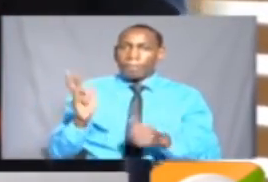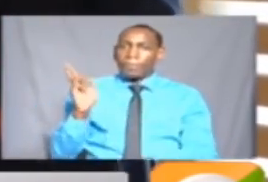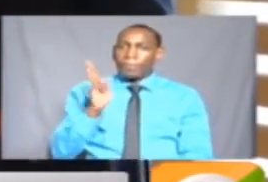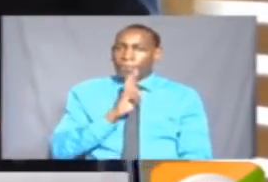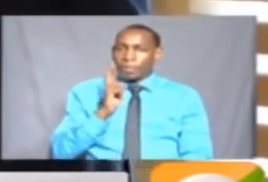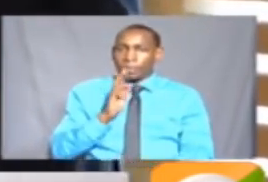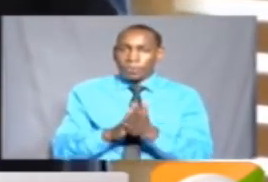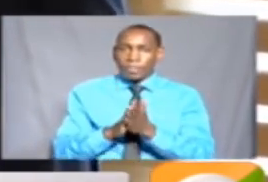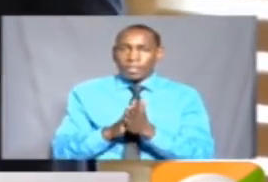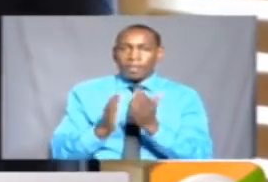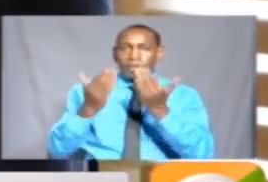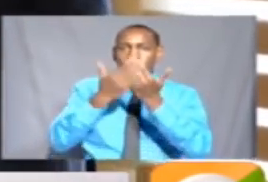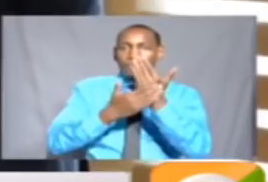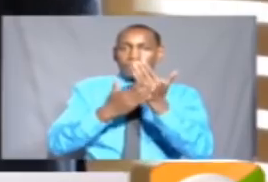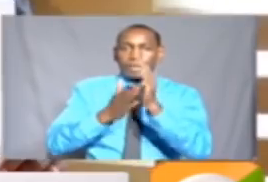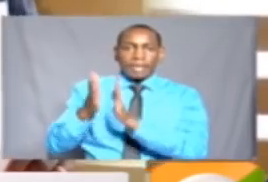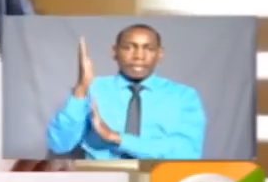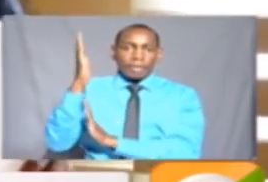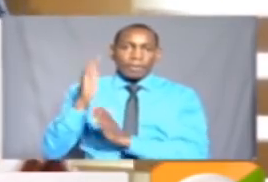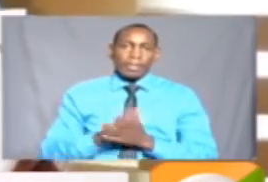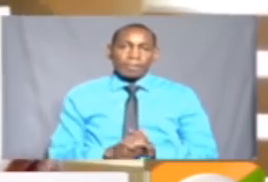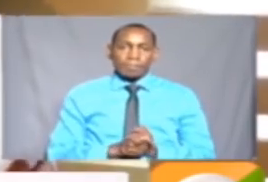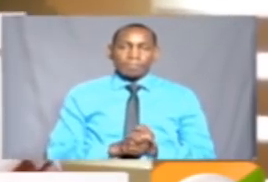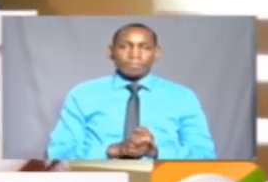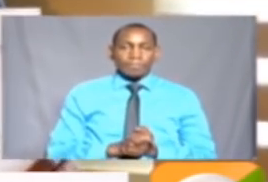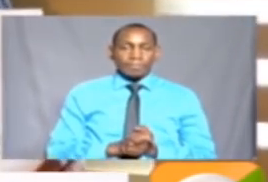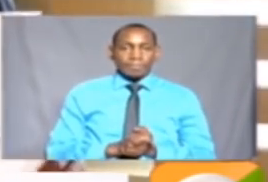and cybersecurity.